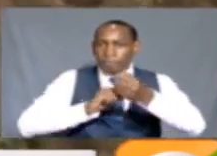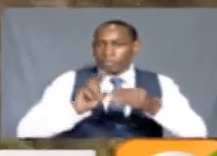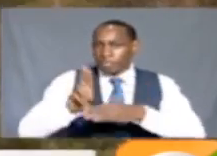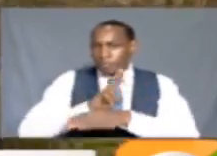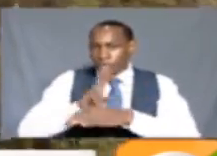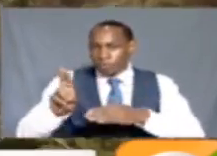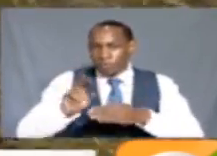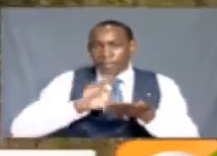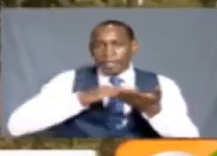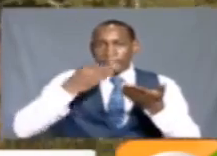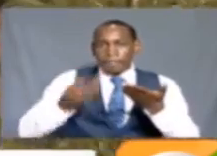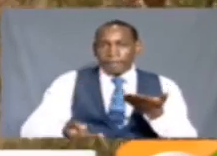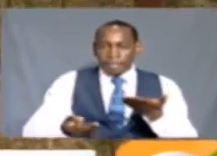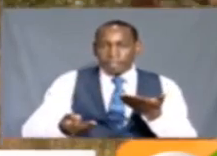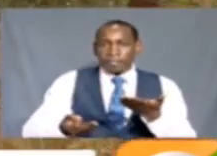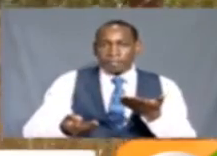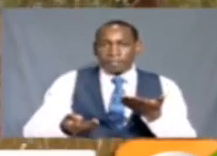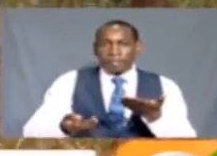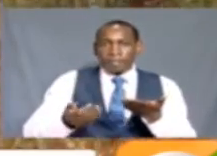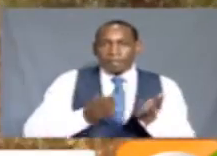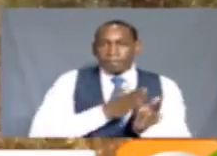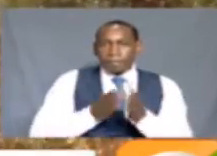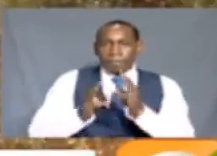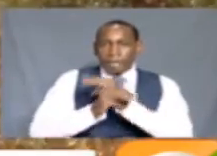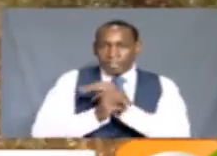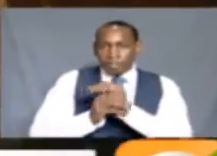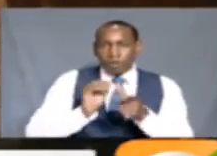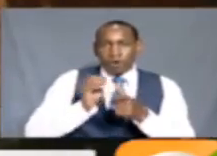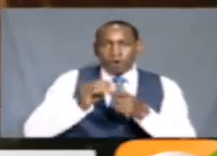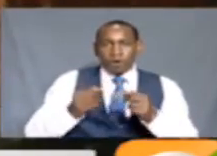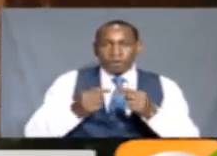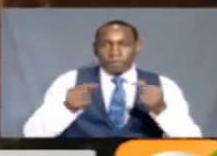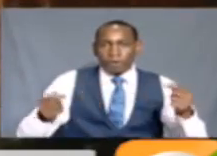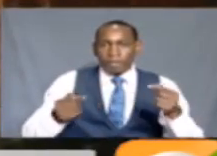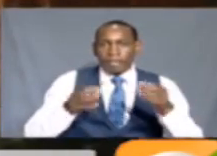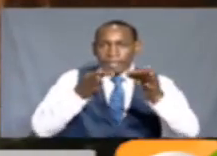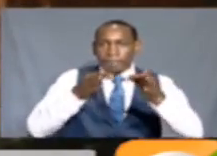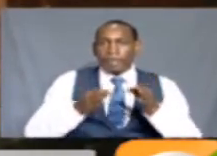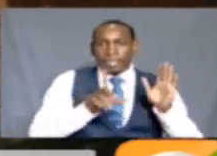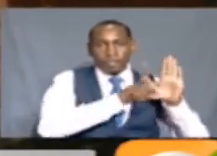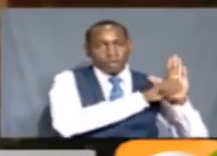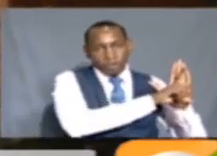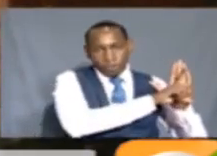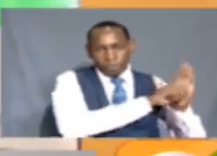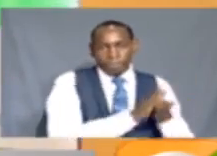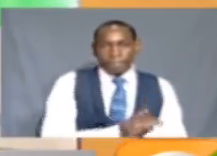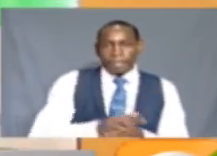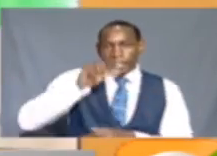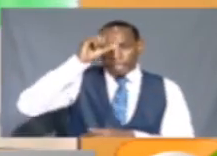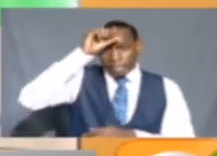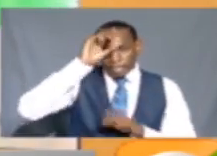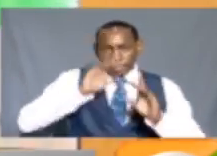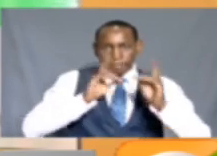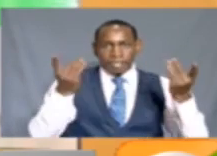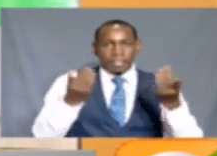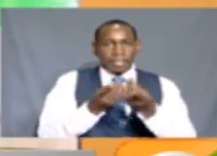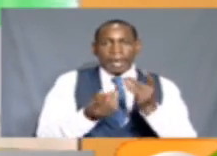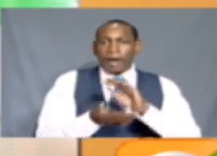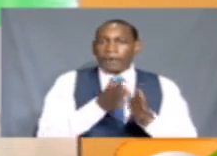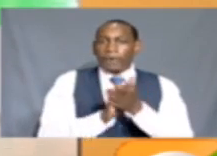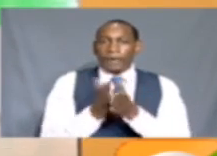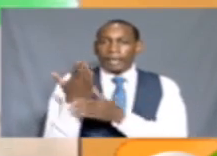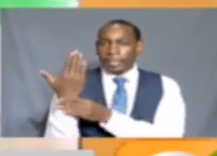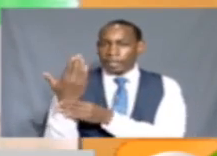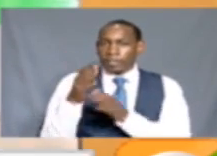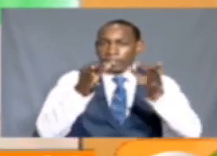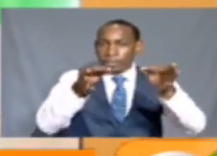expenditure, failed to reconcile the books of accounts, or violated financial regulations. Government departments are not keeping books